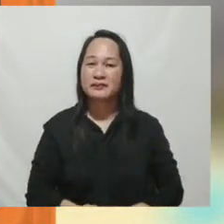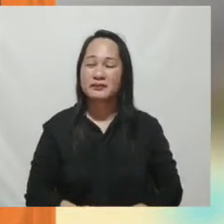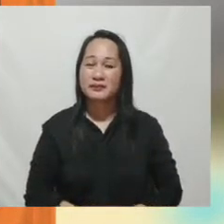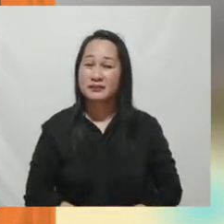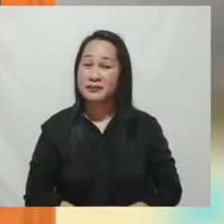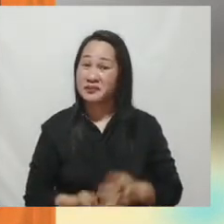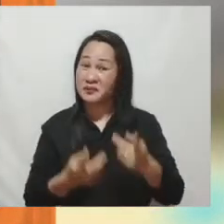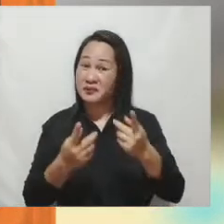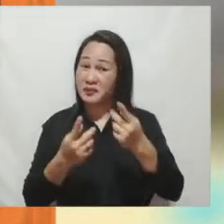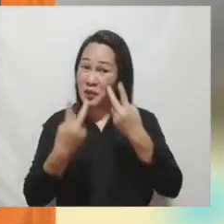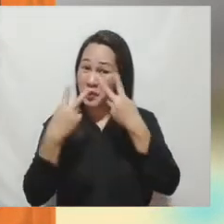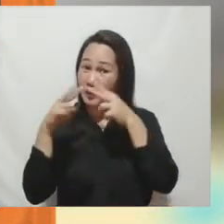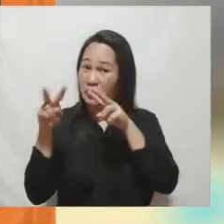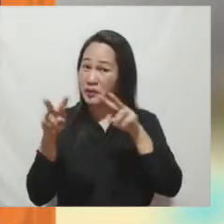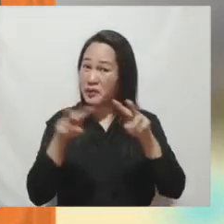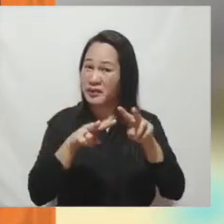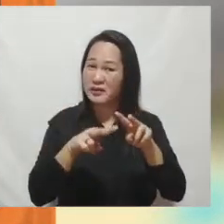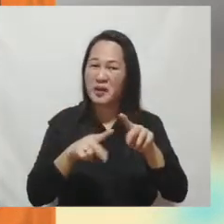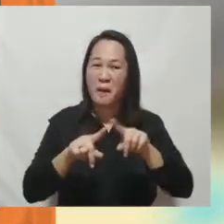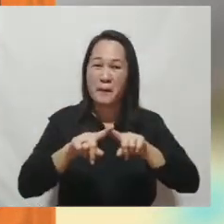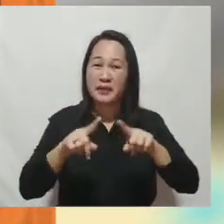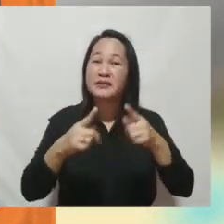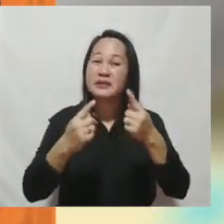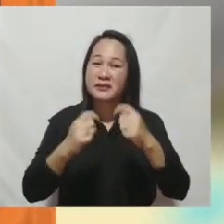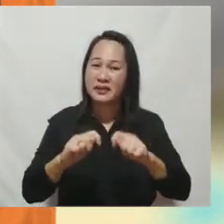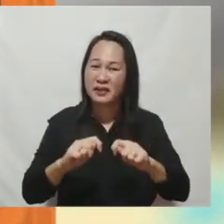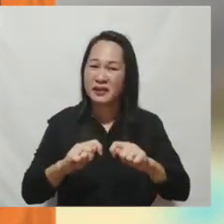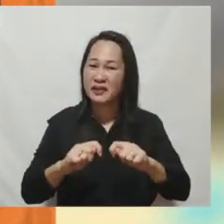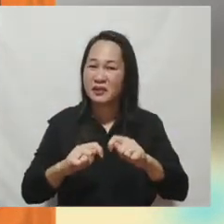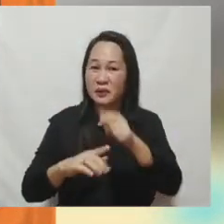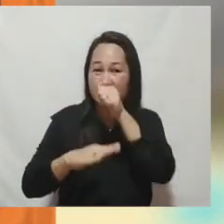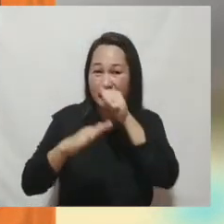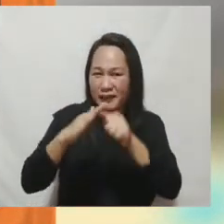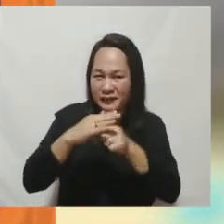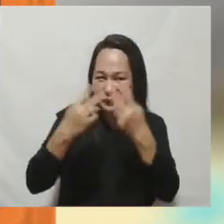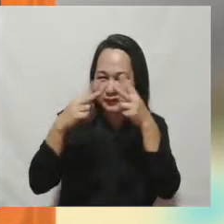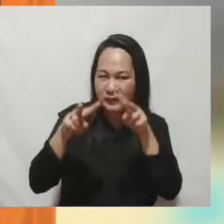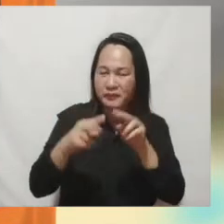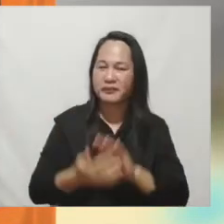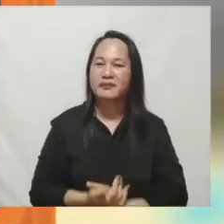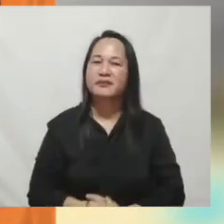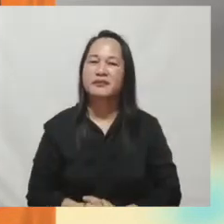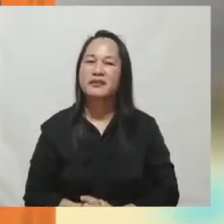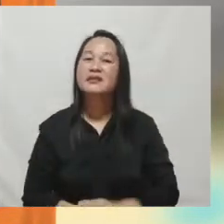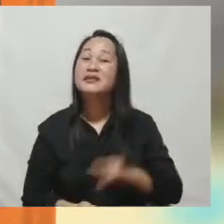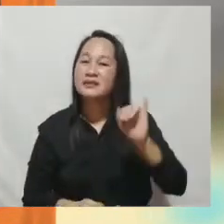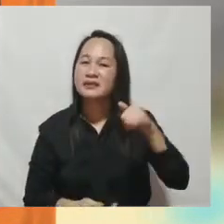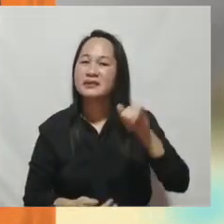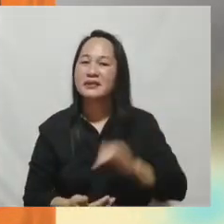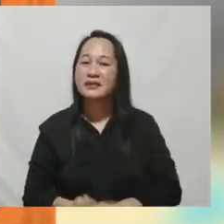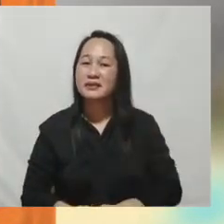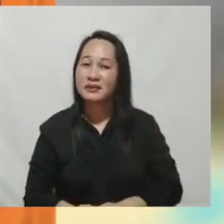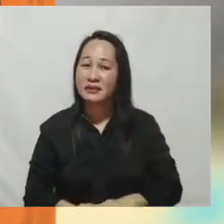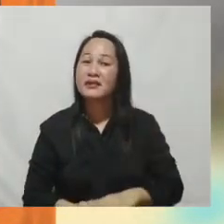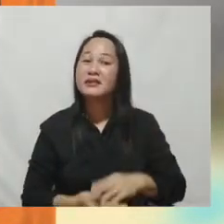at something but trying to avoid being seen? Yes, he is trying to